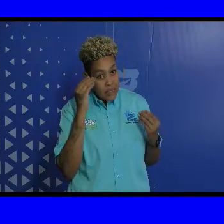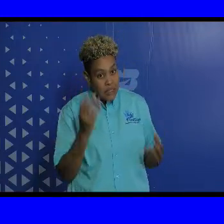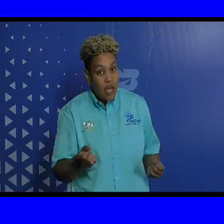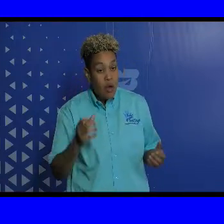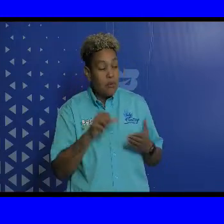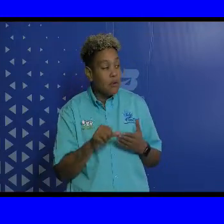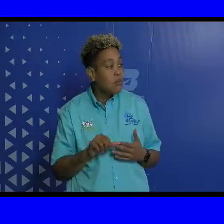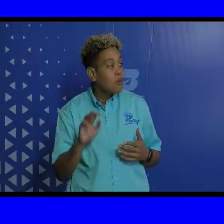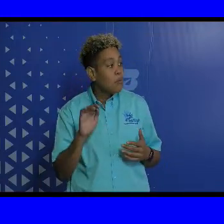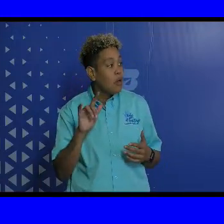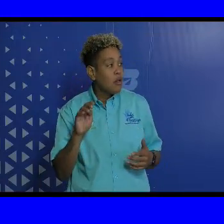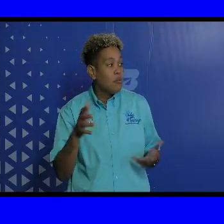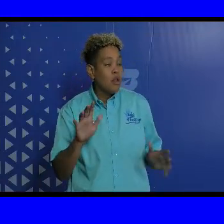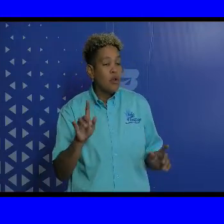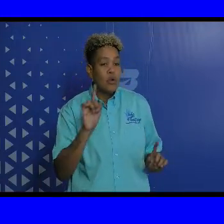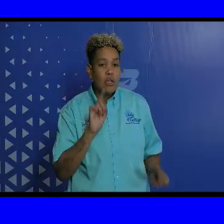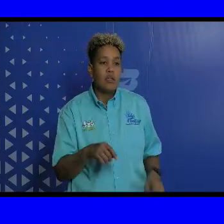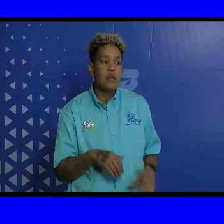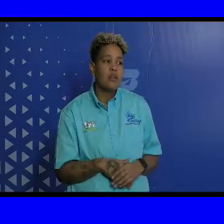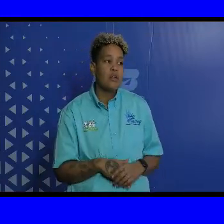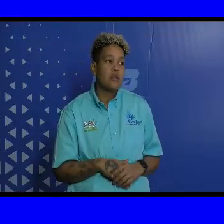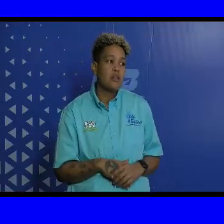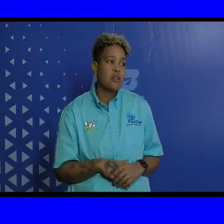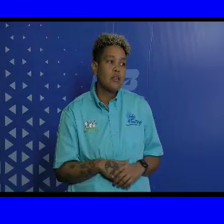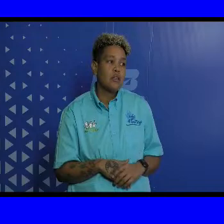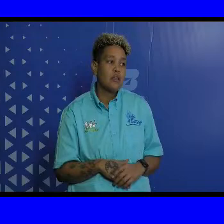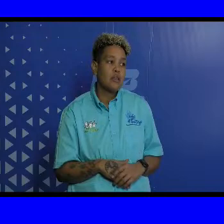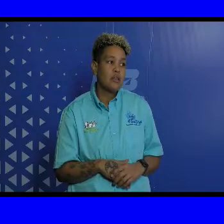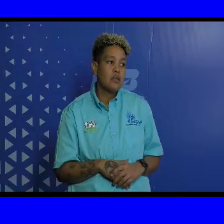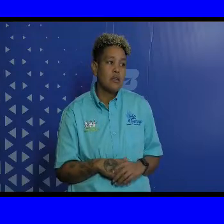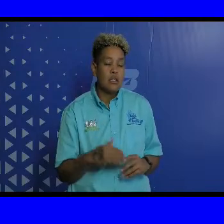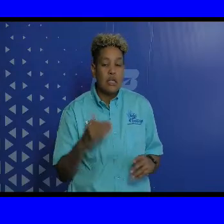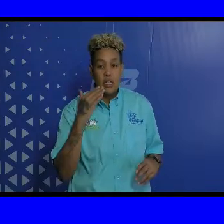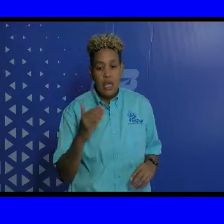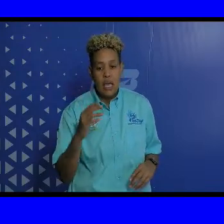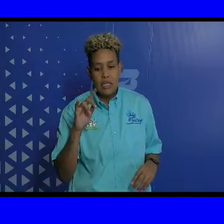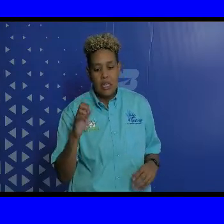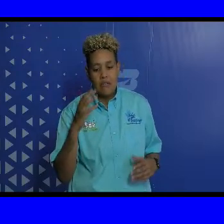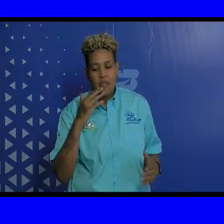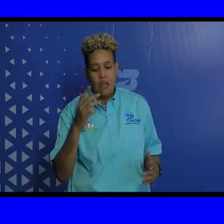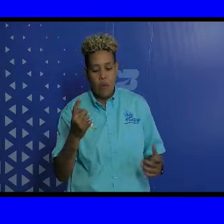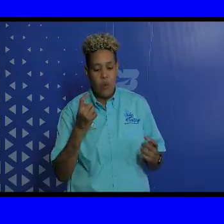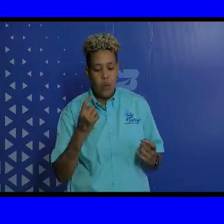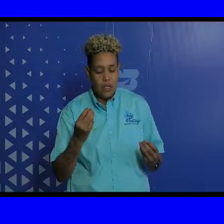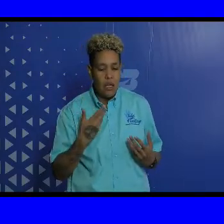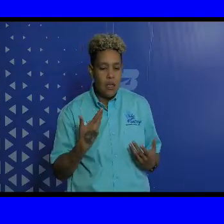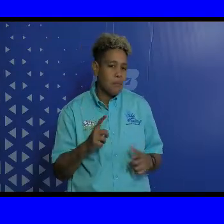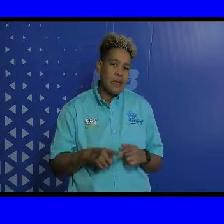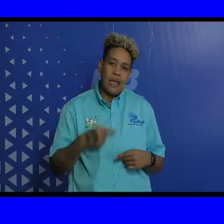but Malcolm, I'll allow you to answer. Okay, thanks. Thanks, Dave. Thanks for the question. So,